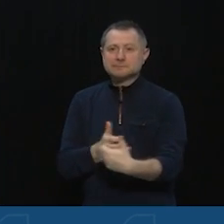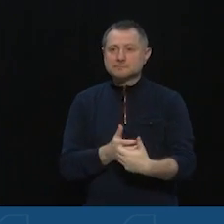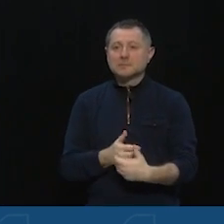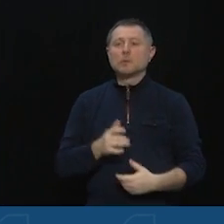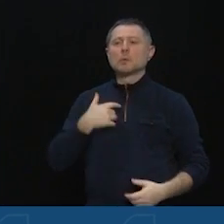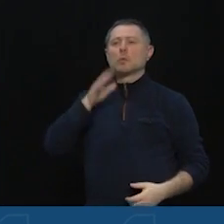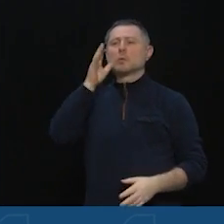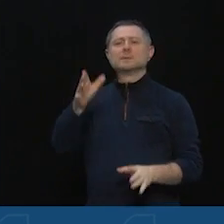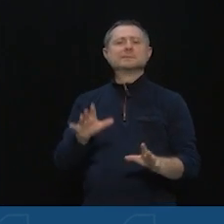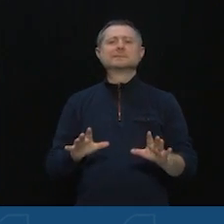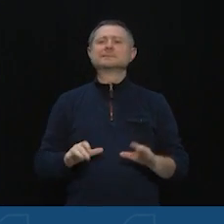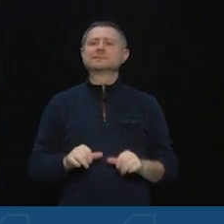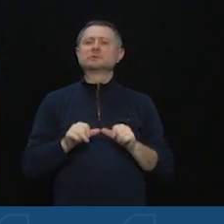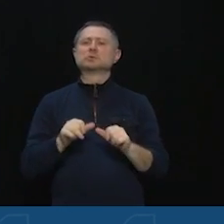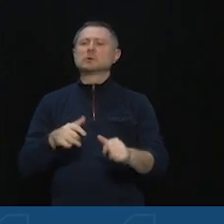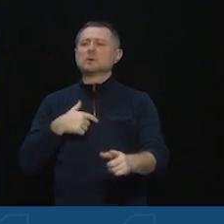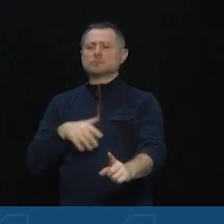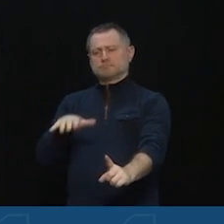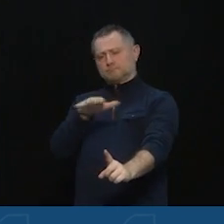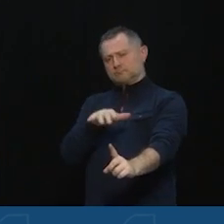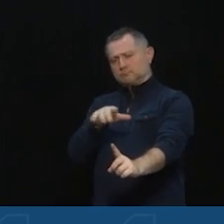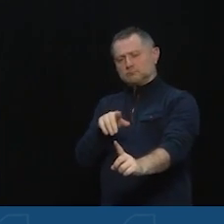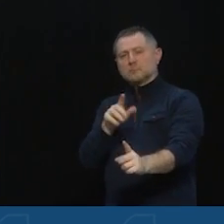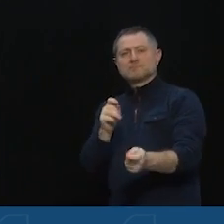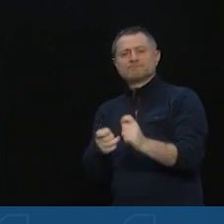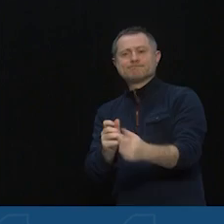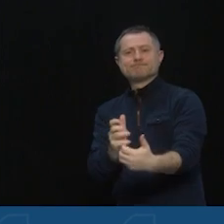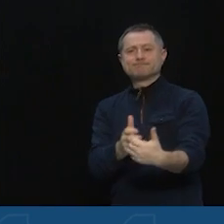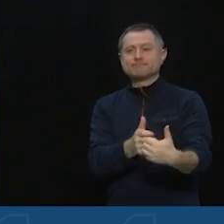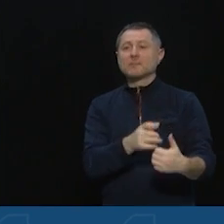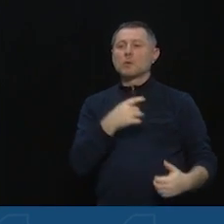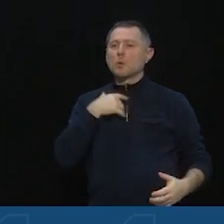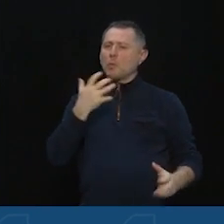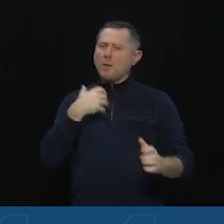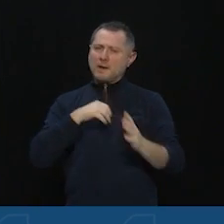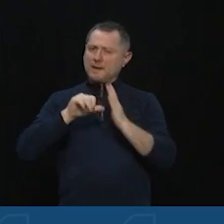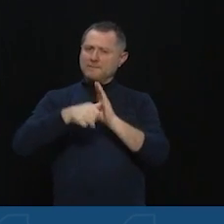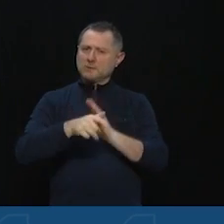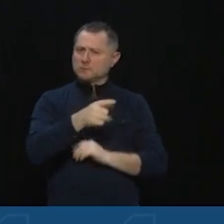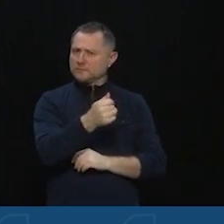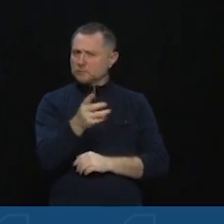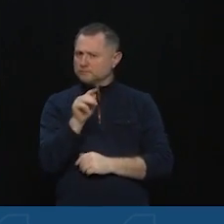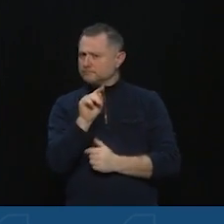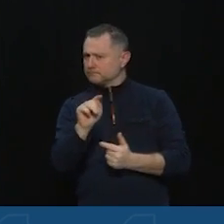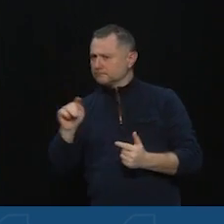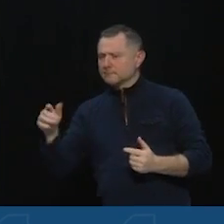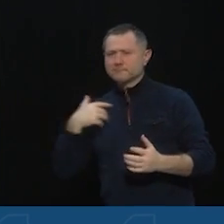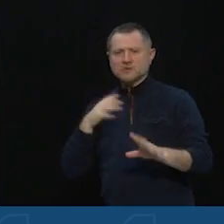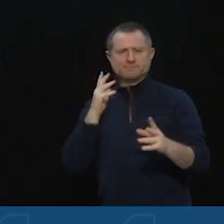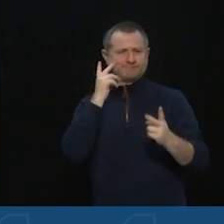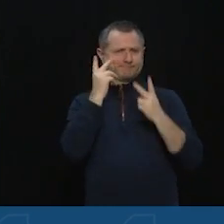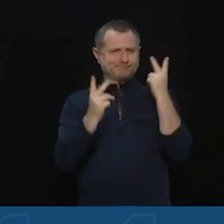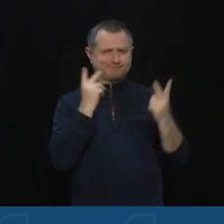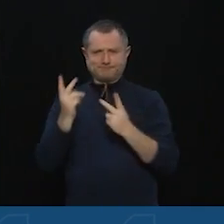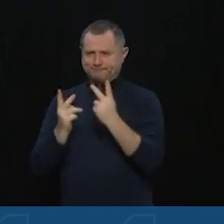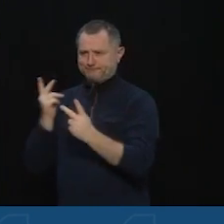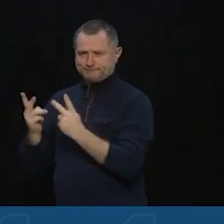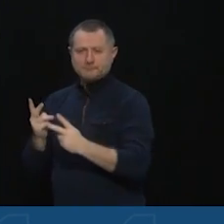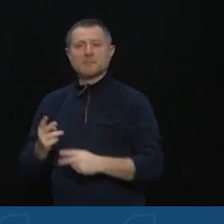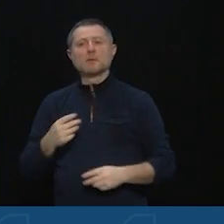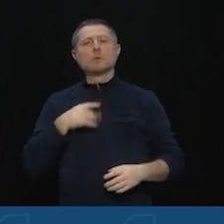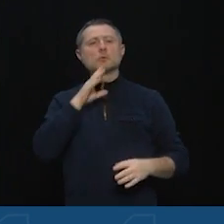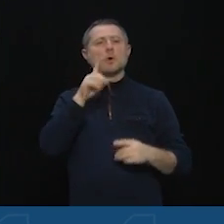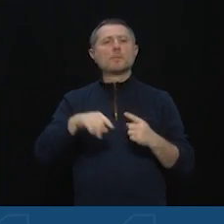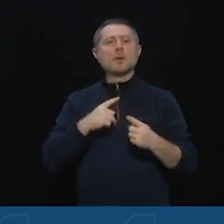That's an important point to make. But we just want to highlight a couple of observations of what we're seeing here, but also just to talk about where we are